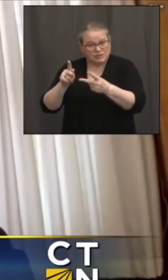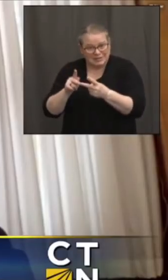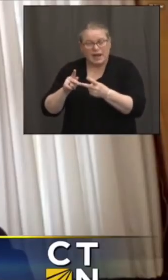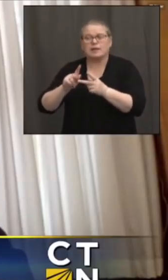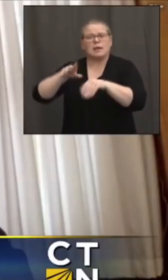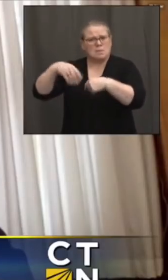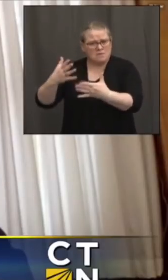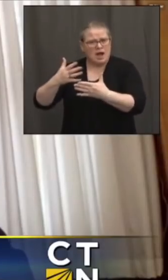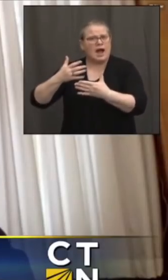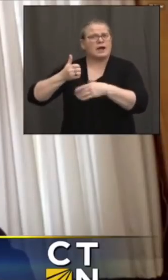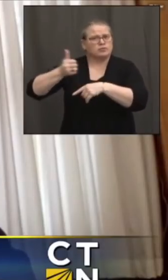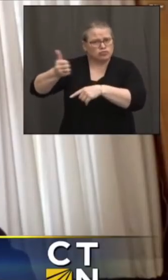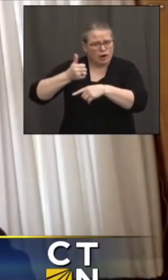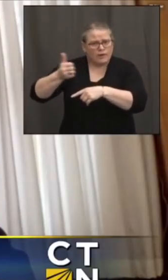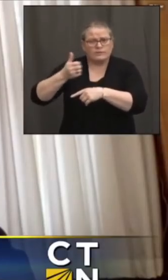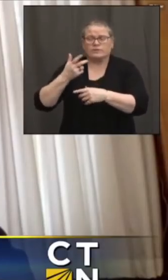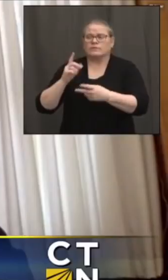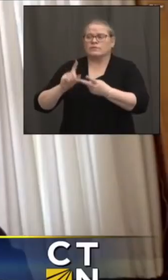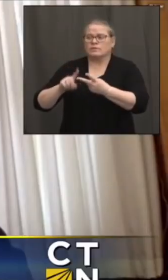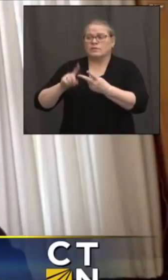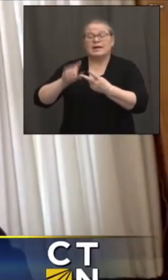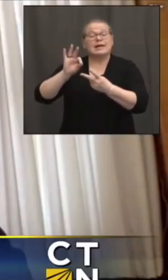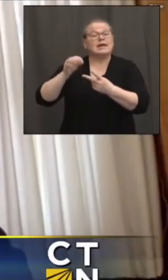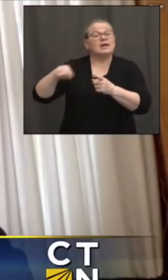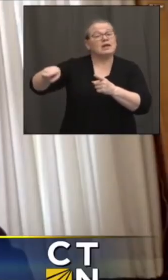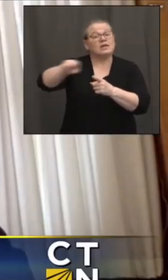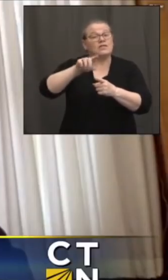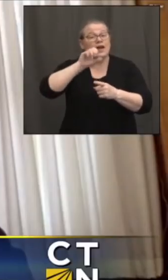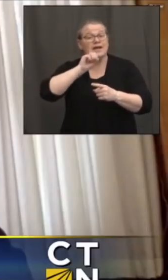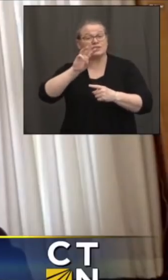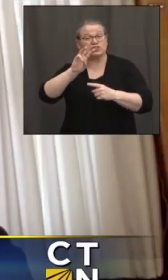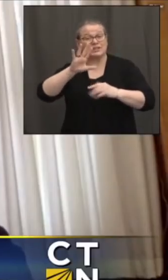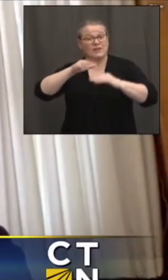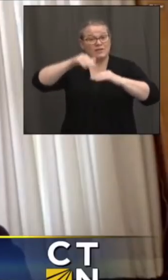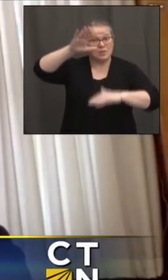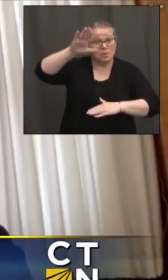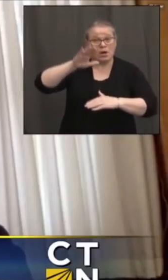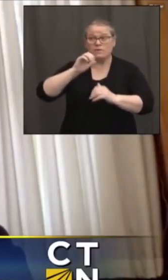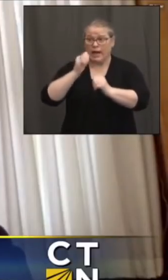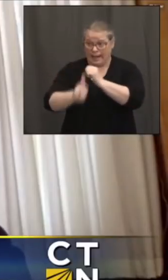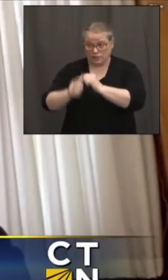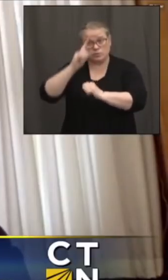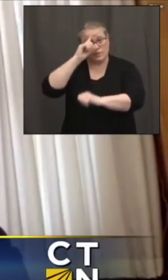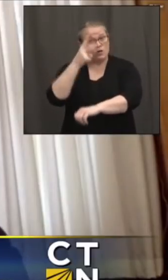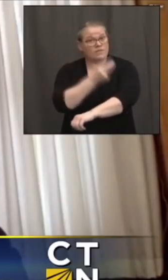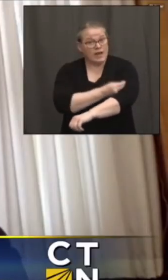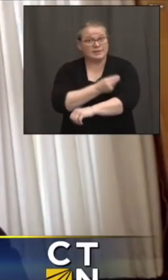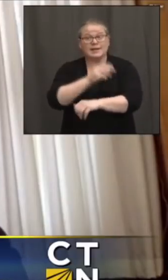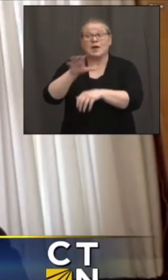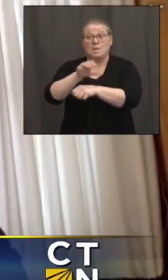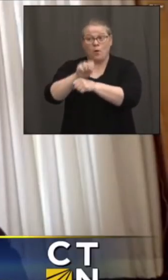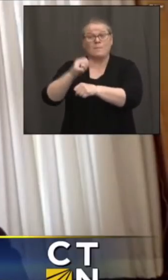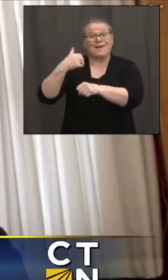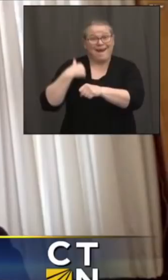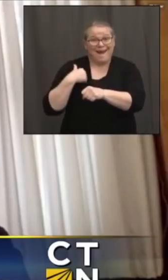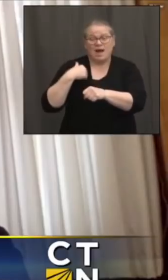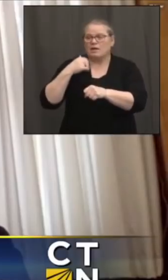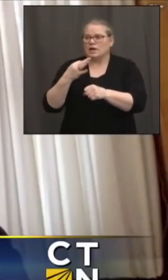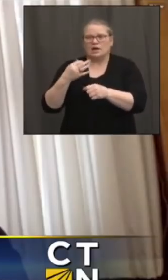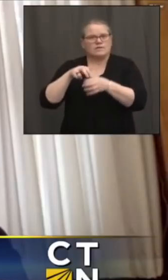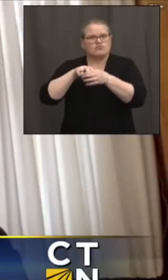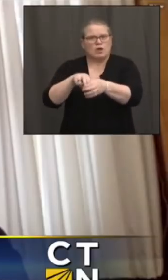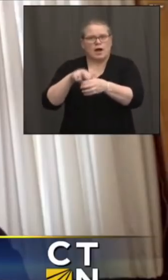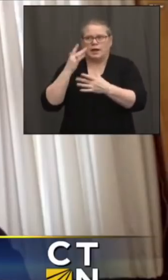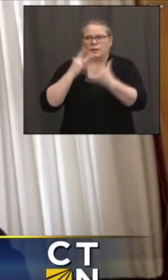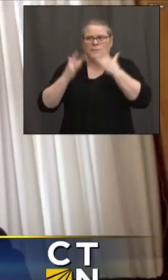through the state. If anyone is having trouble, if you're 65 and above, you're eligible to get vaccinated, you get your appointment, and you need help getting to a vaccination